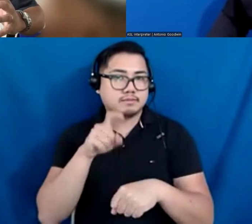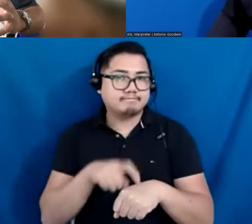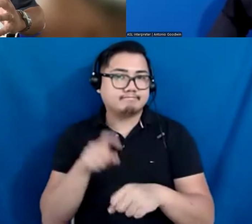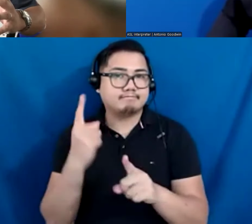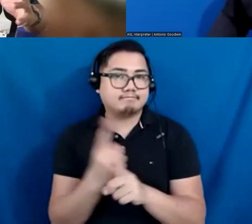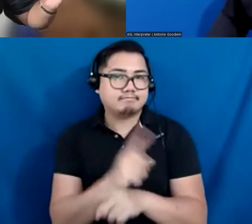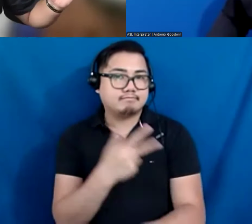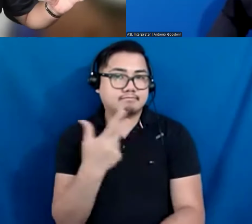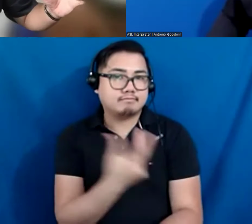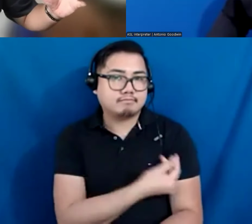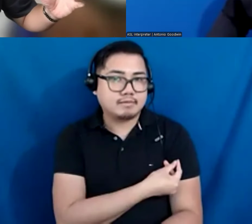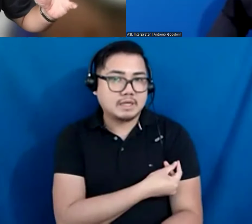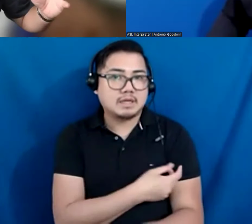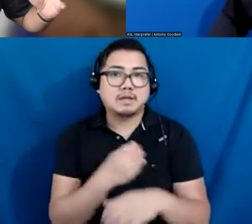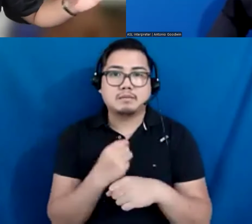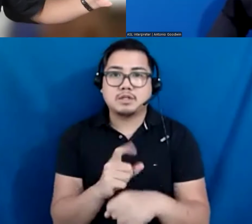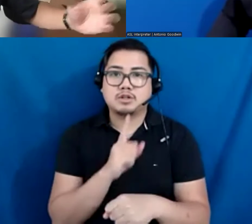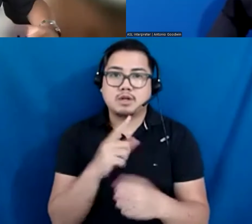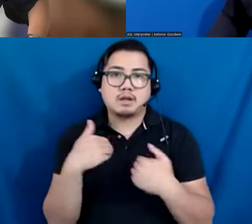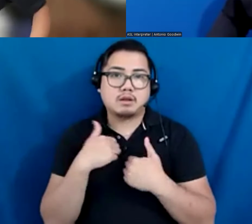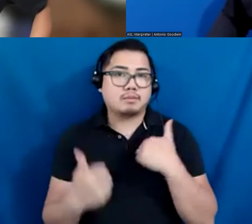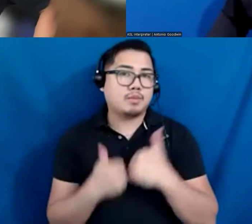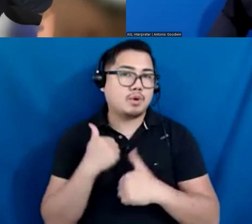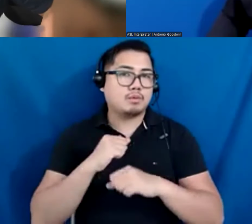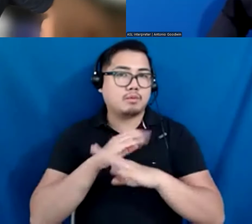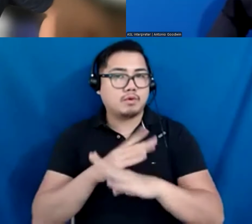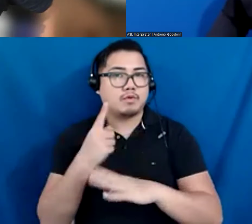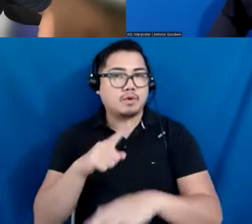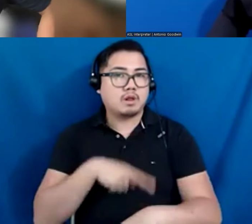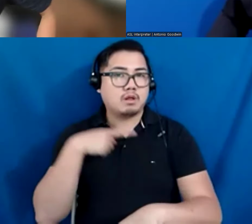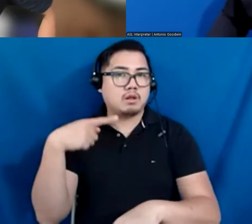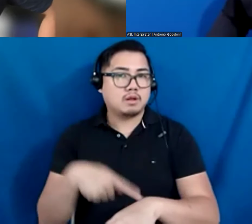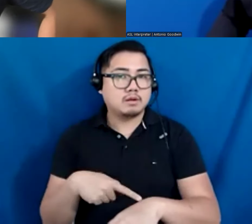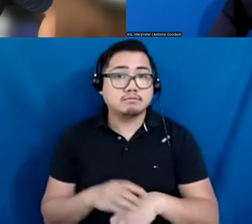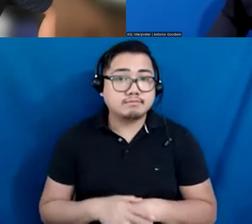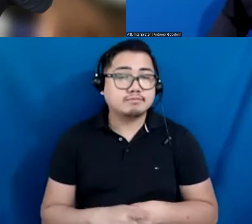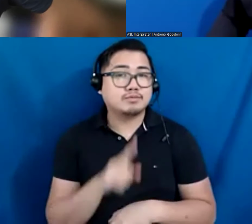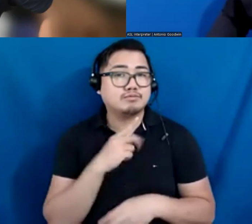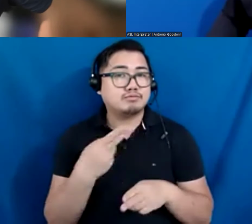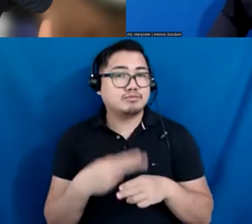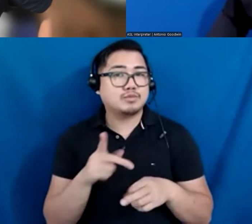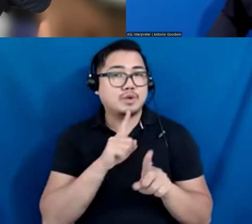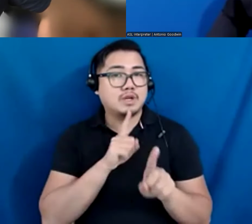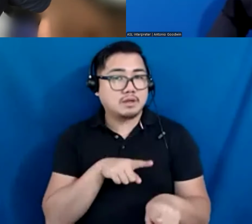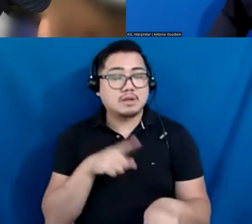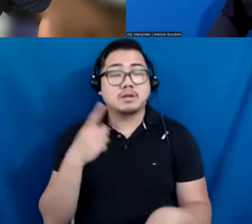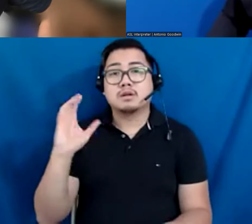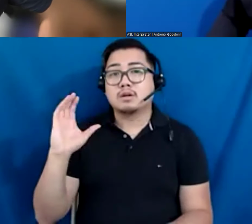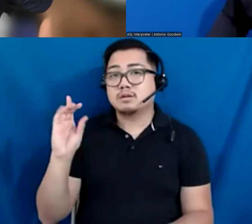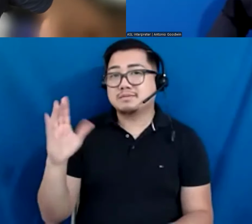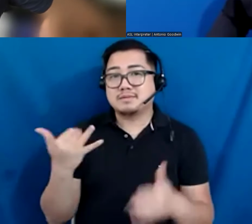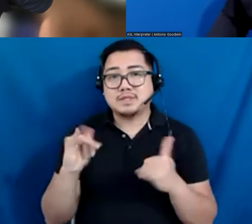can get the most protection for the longest period of time. So the short of it is that the CDC continues to